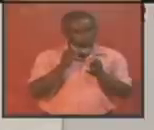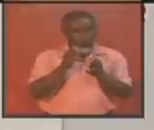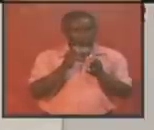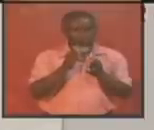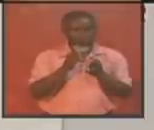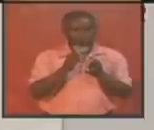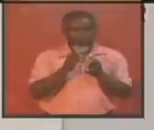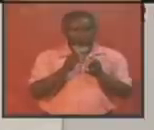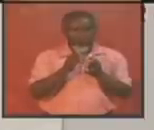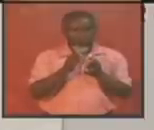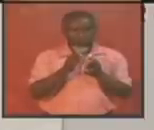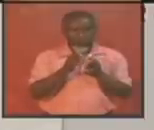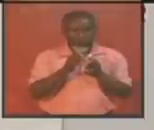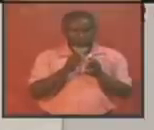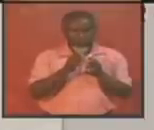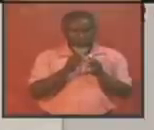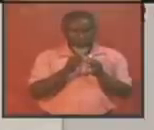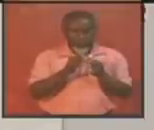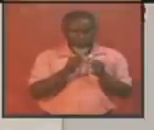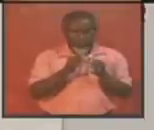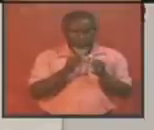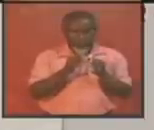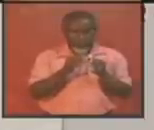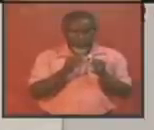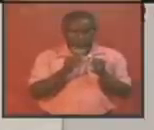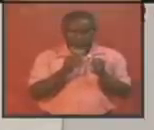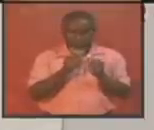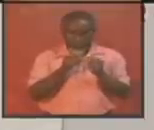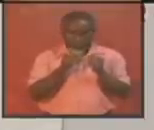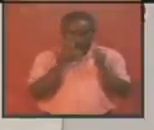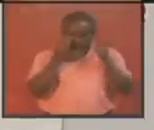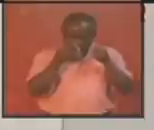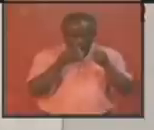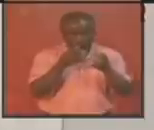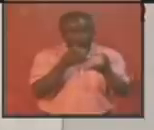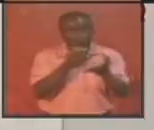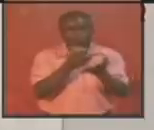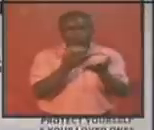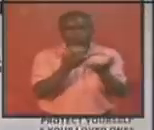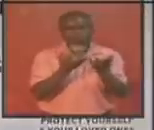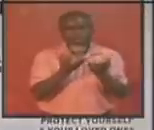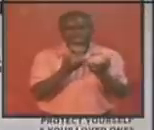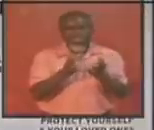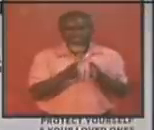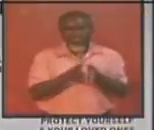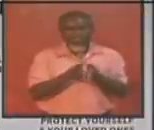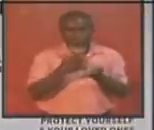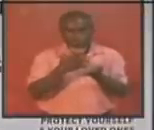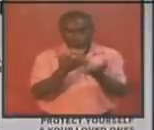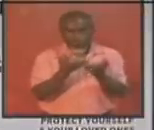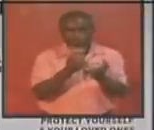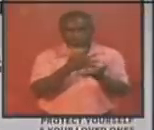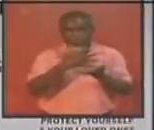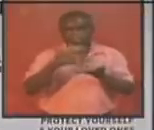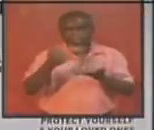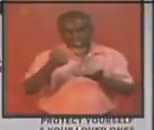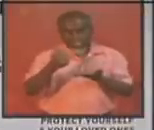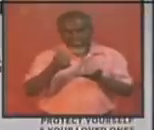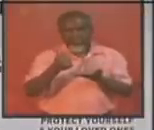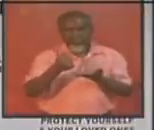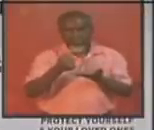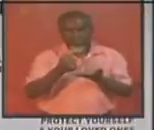which we are seeking to purchase via the Serum Institute. Okay, so just to clarify the numbers again.